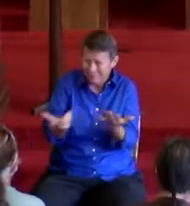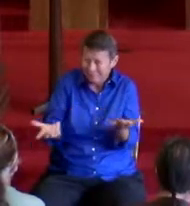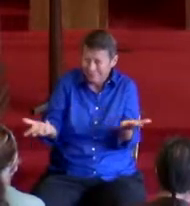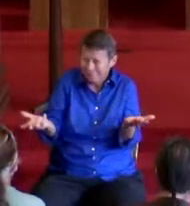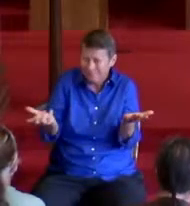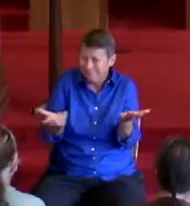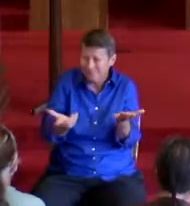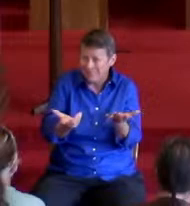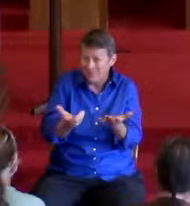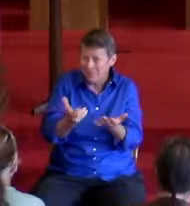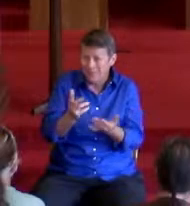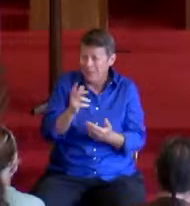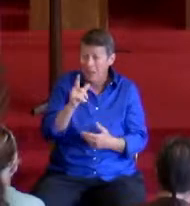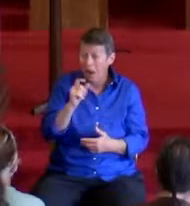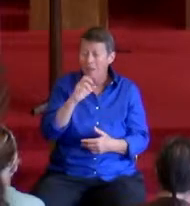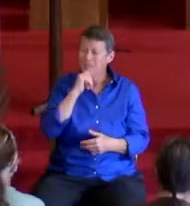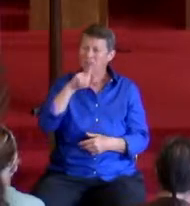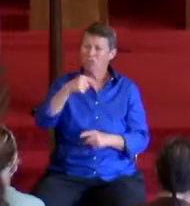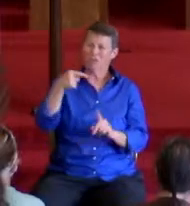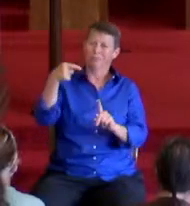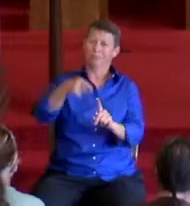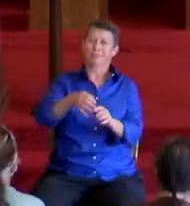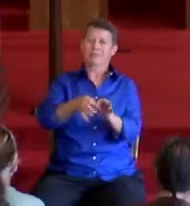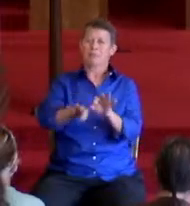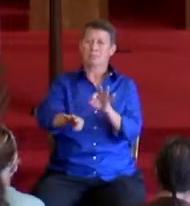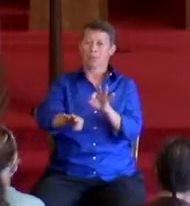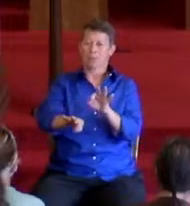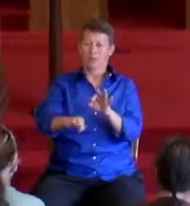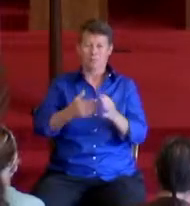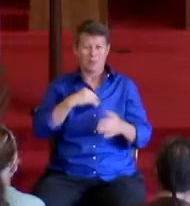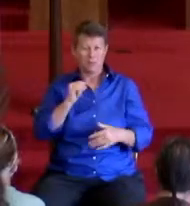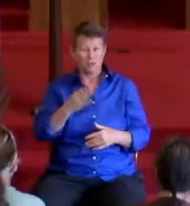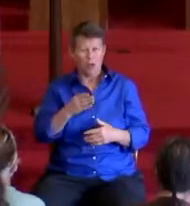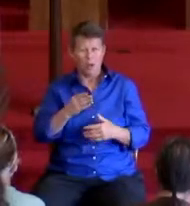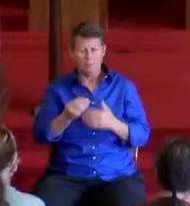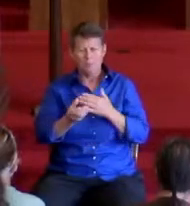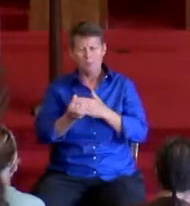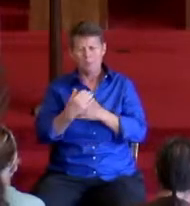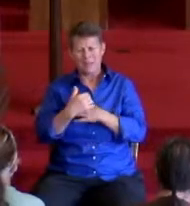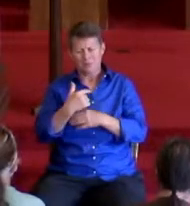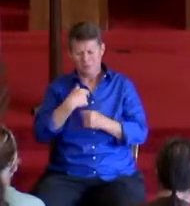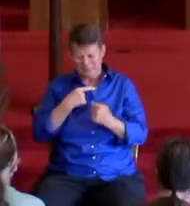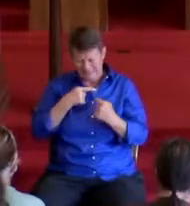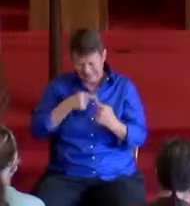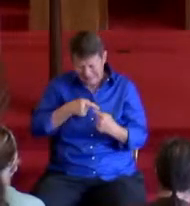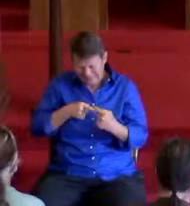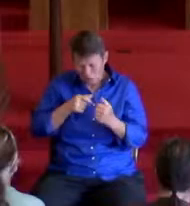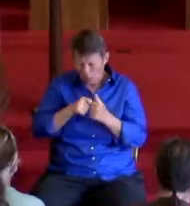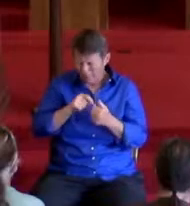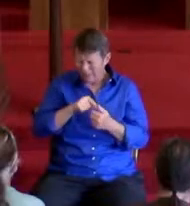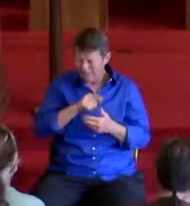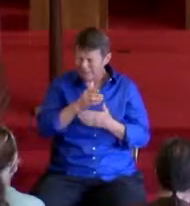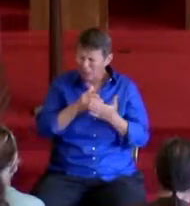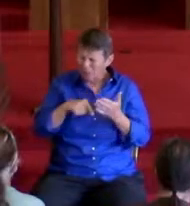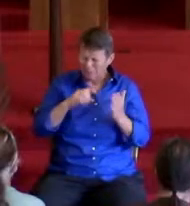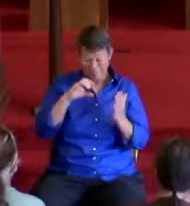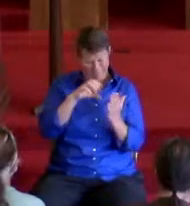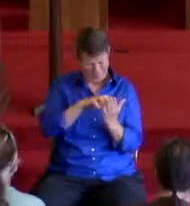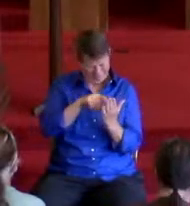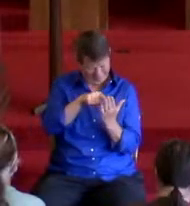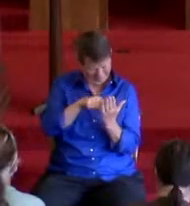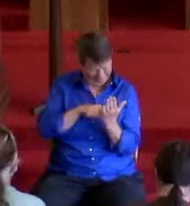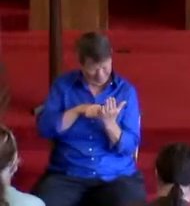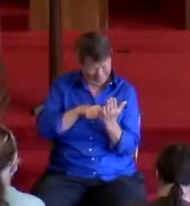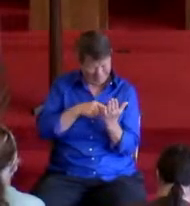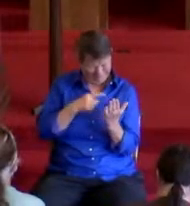I'm grateful that my job requires me to wrestle with these texts, these perplexing questions about